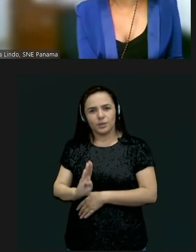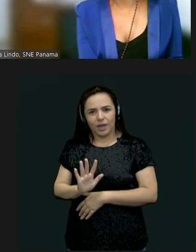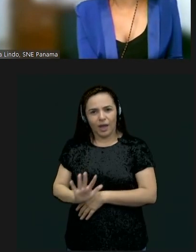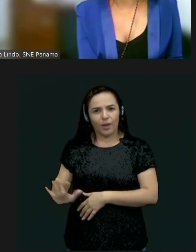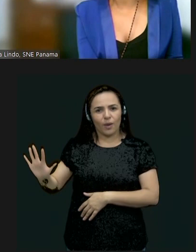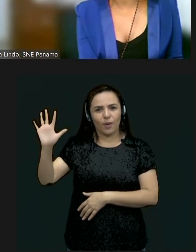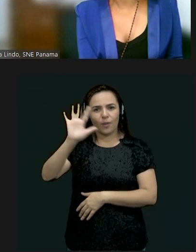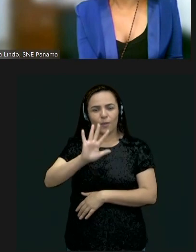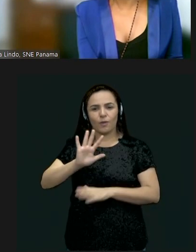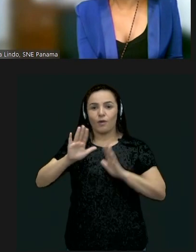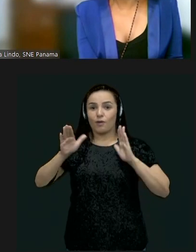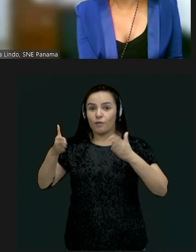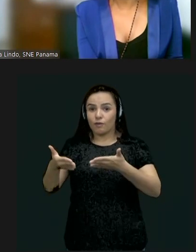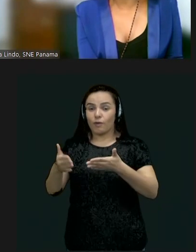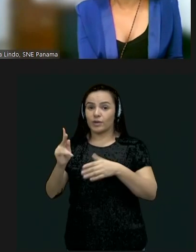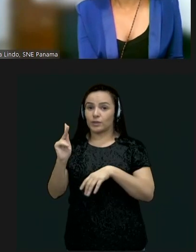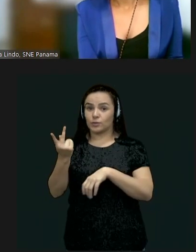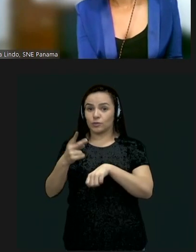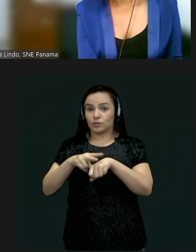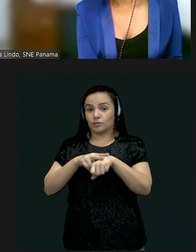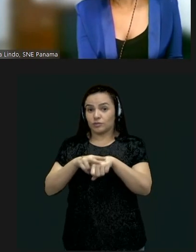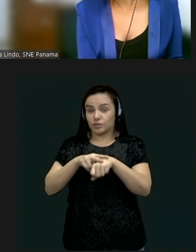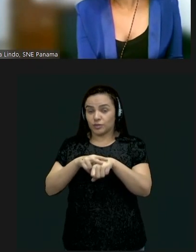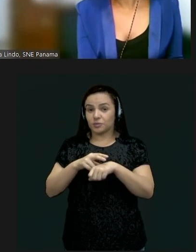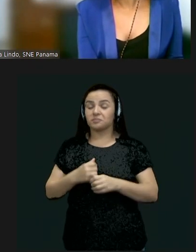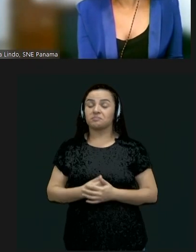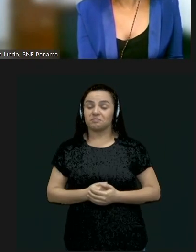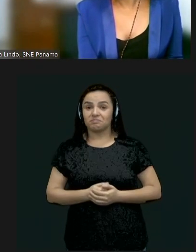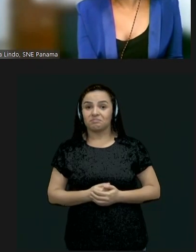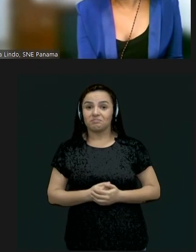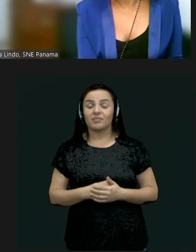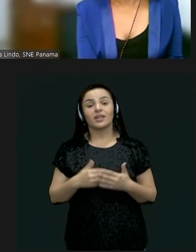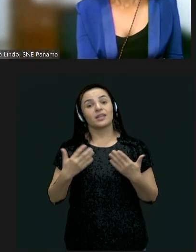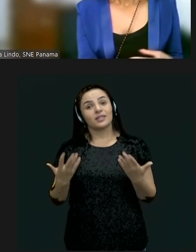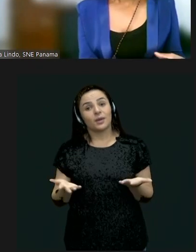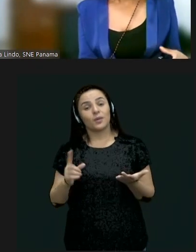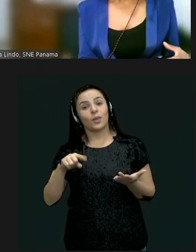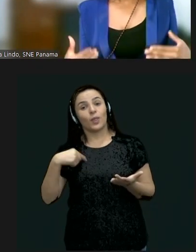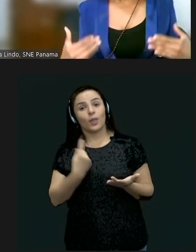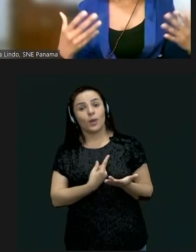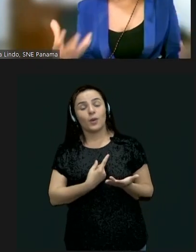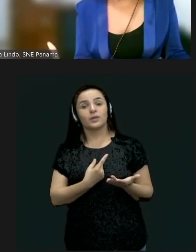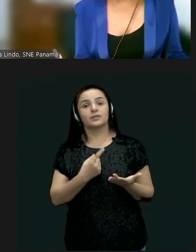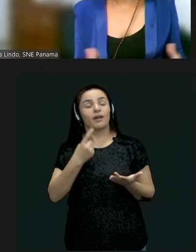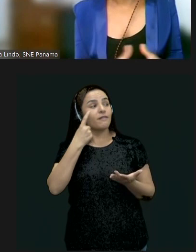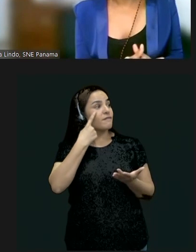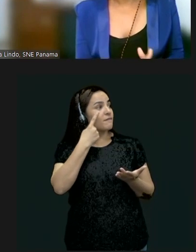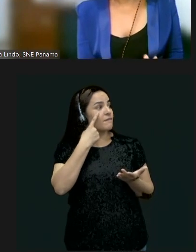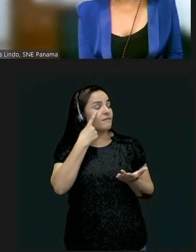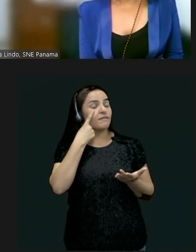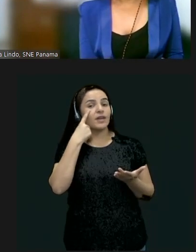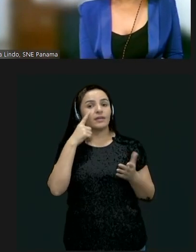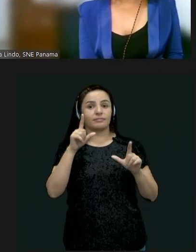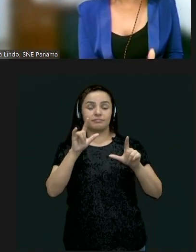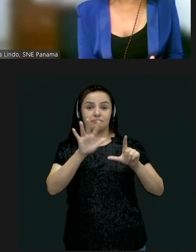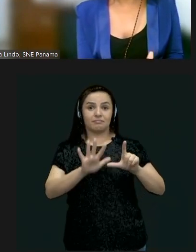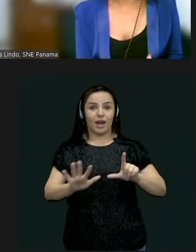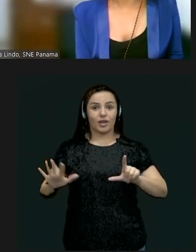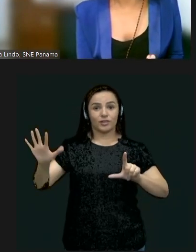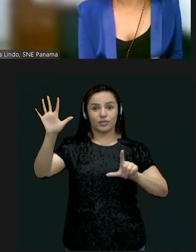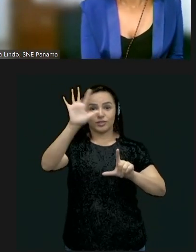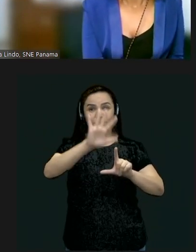hydrogen strategy. Having said that, here you can see more or less how